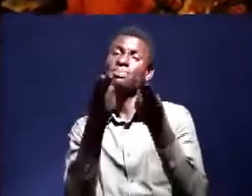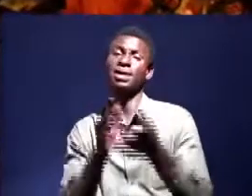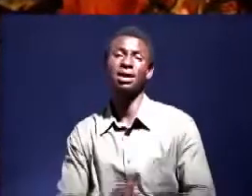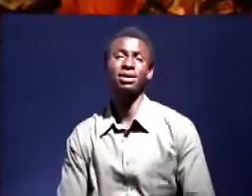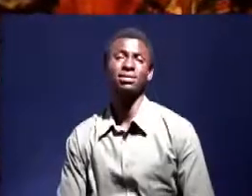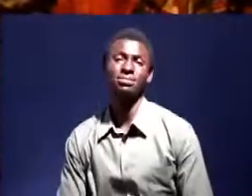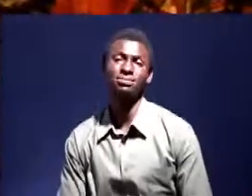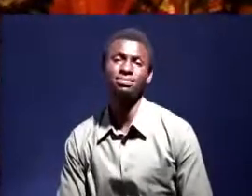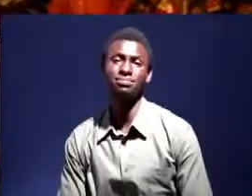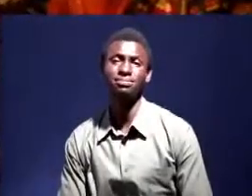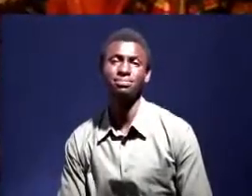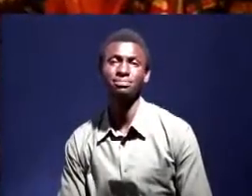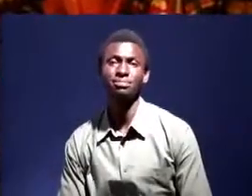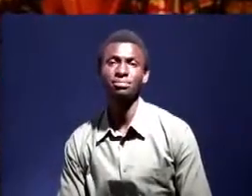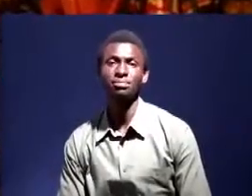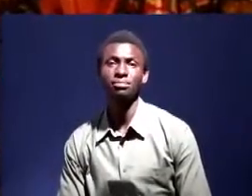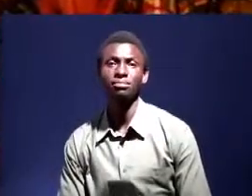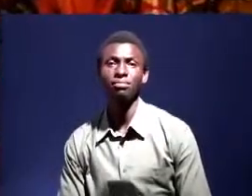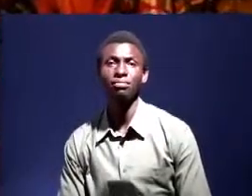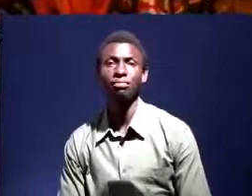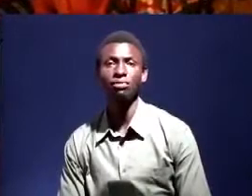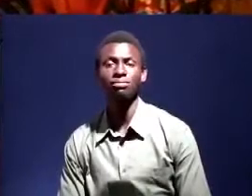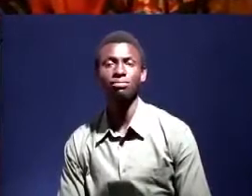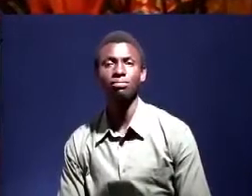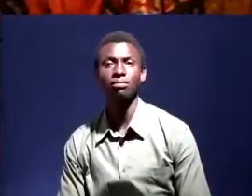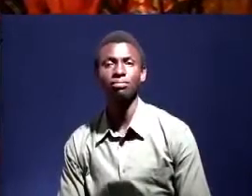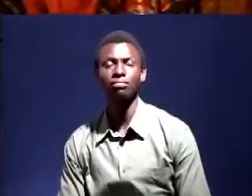the warmth of pleasing Jesus.